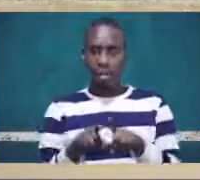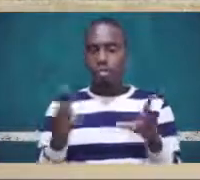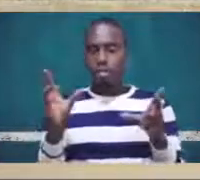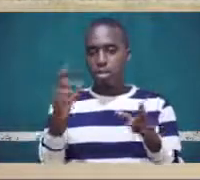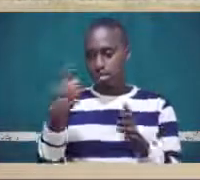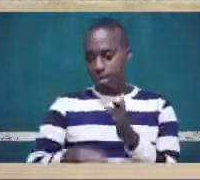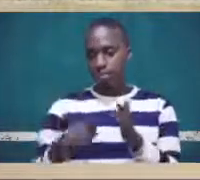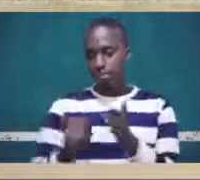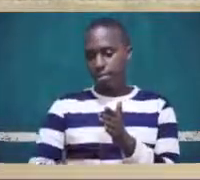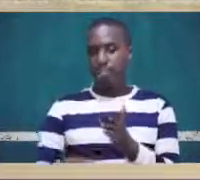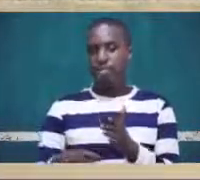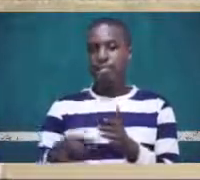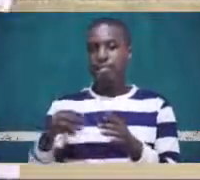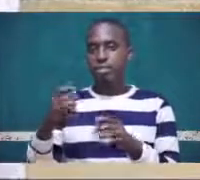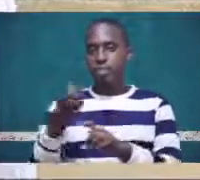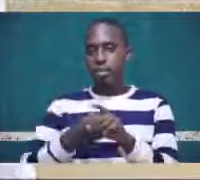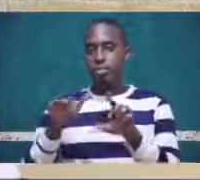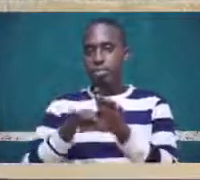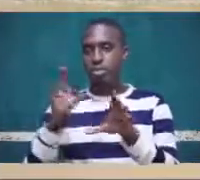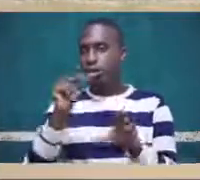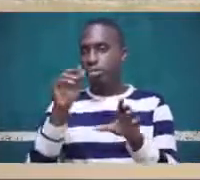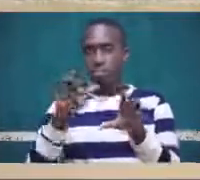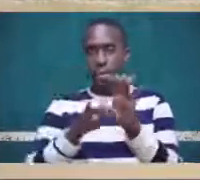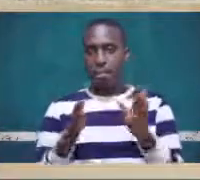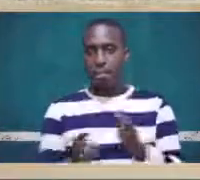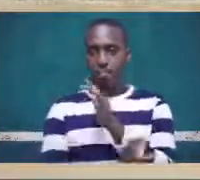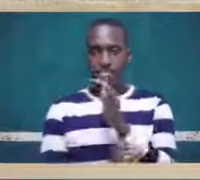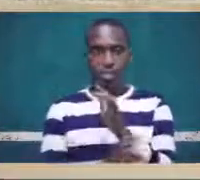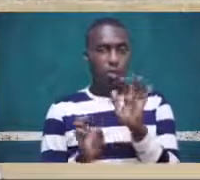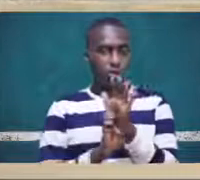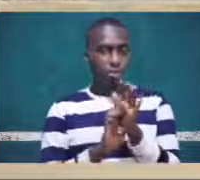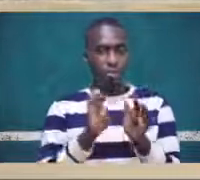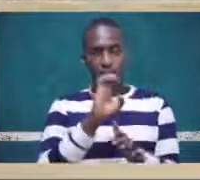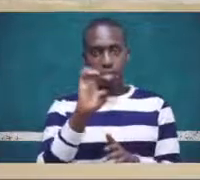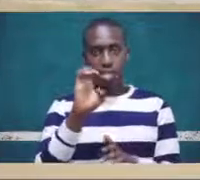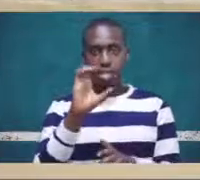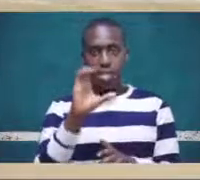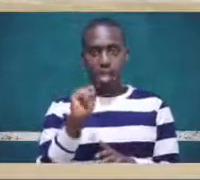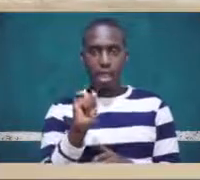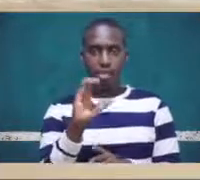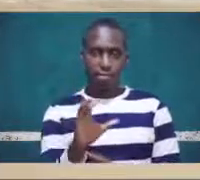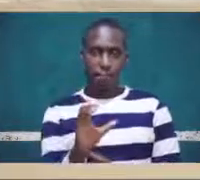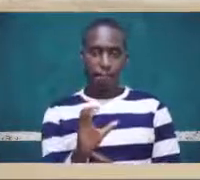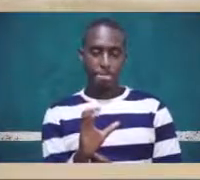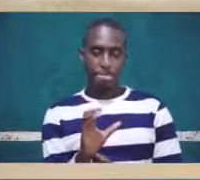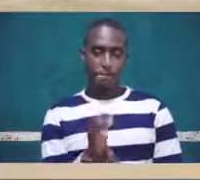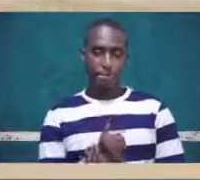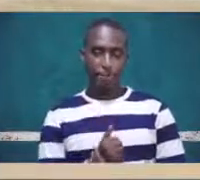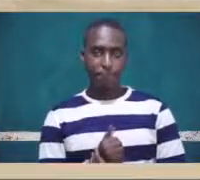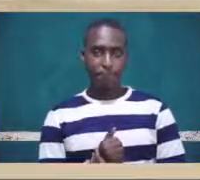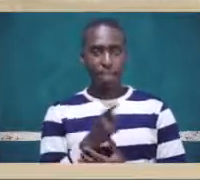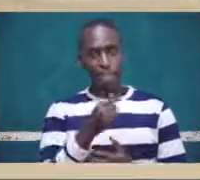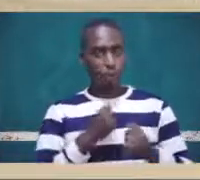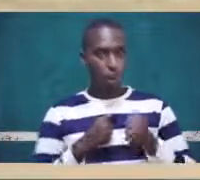non-member countries. And what is that common tariff? Now, like in the East African community, EAC, this